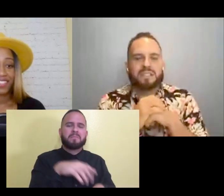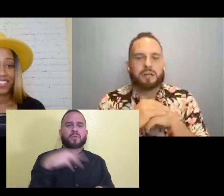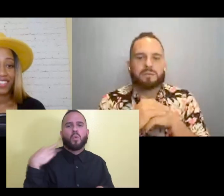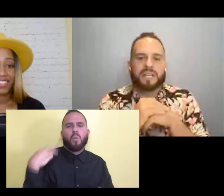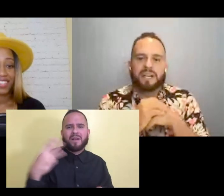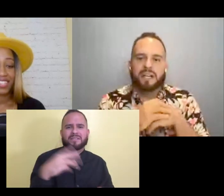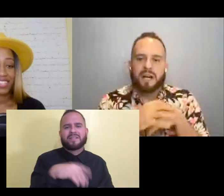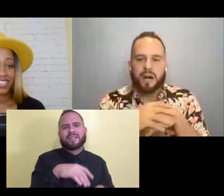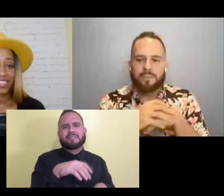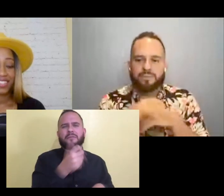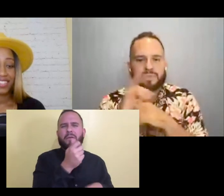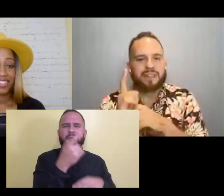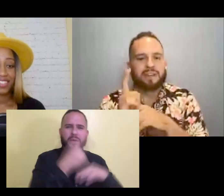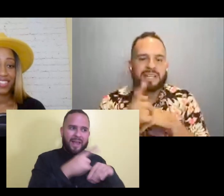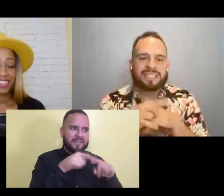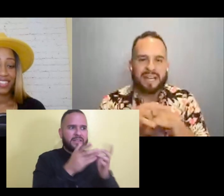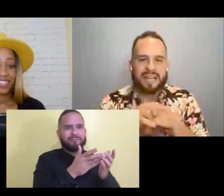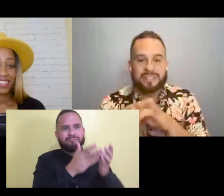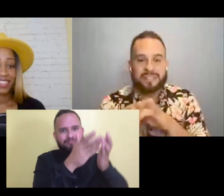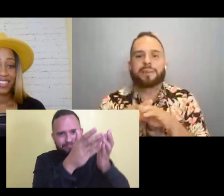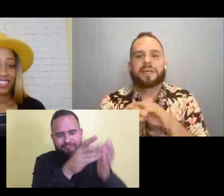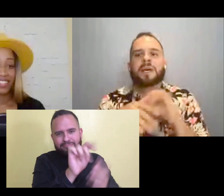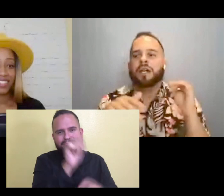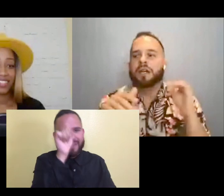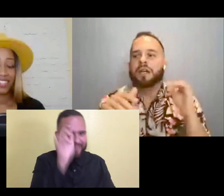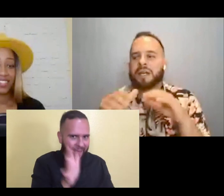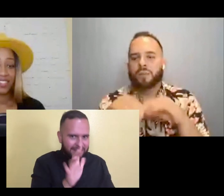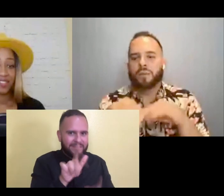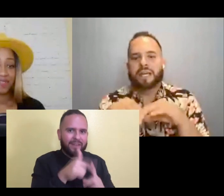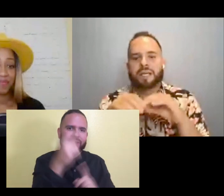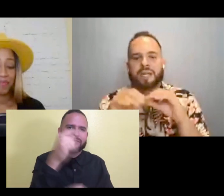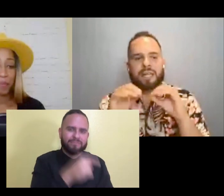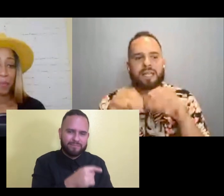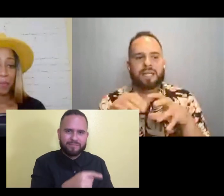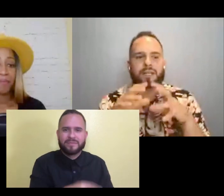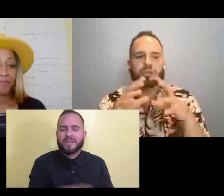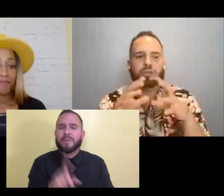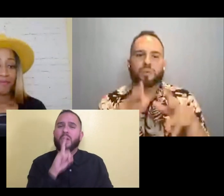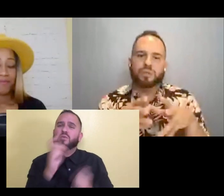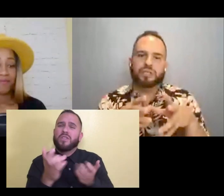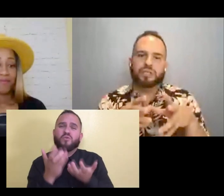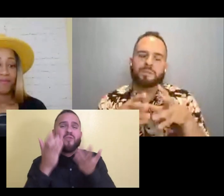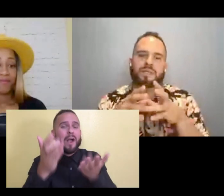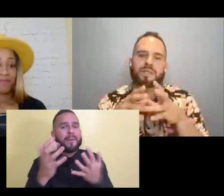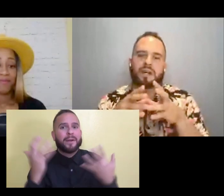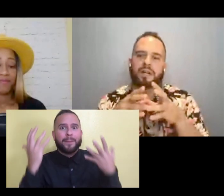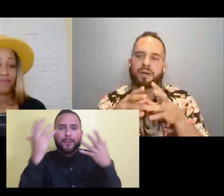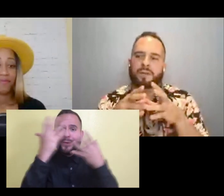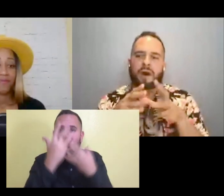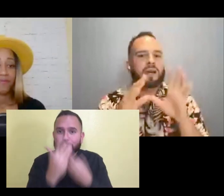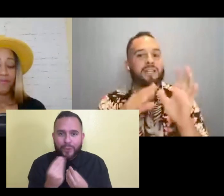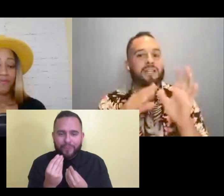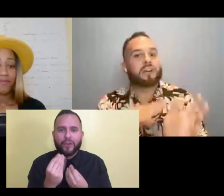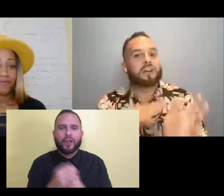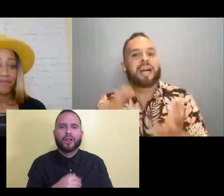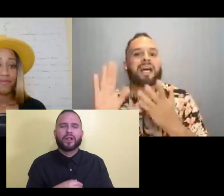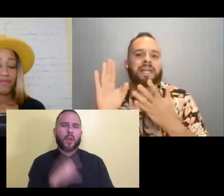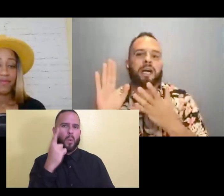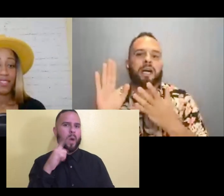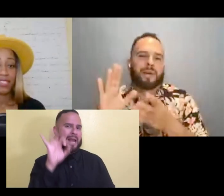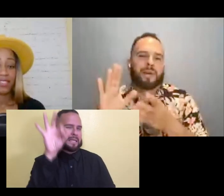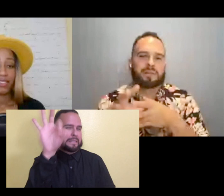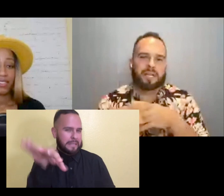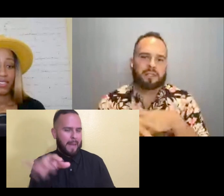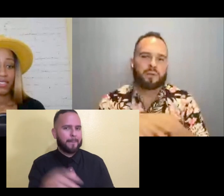gorgeous up there. Little insider tip: look at when the cruise ships are gonna start heading